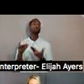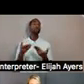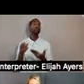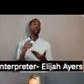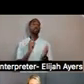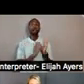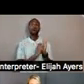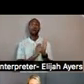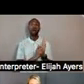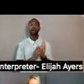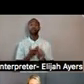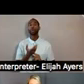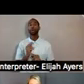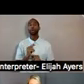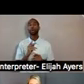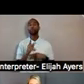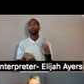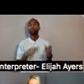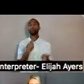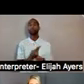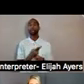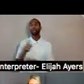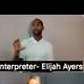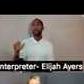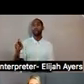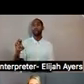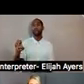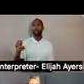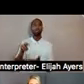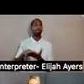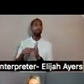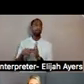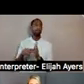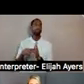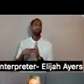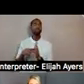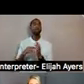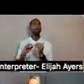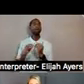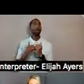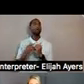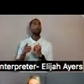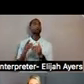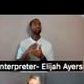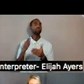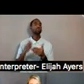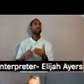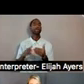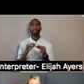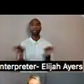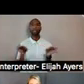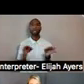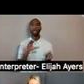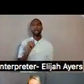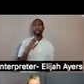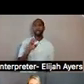your own version of a care maybe. So just how would you finish that sentence right now?